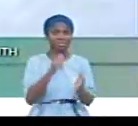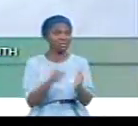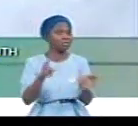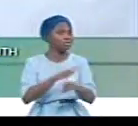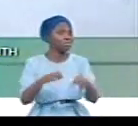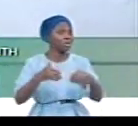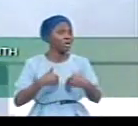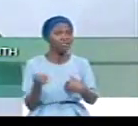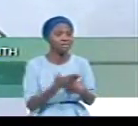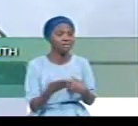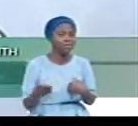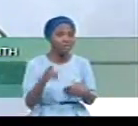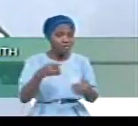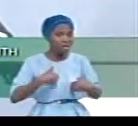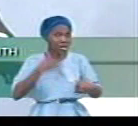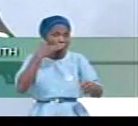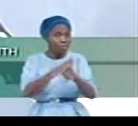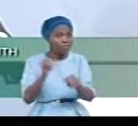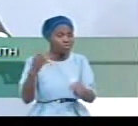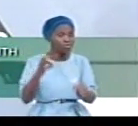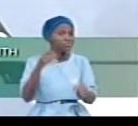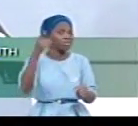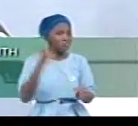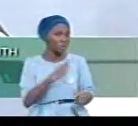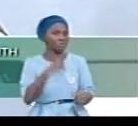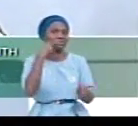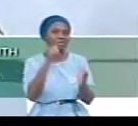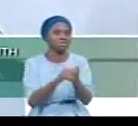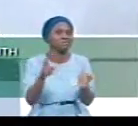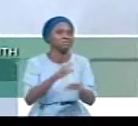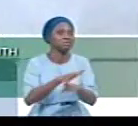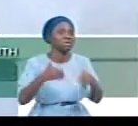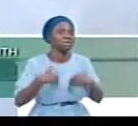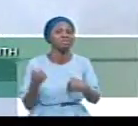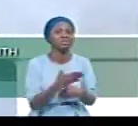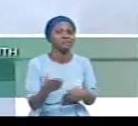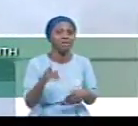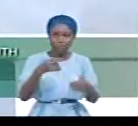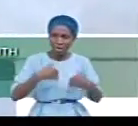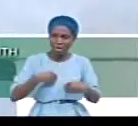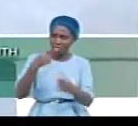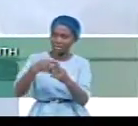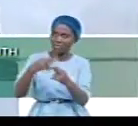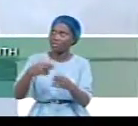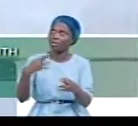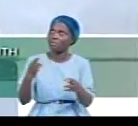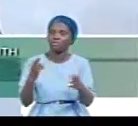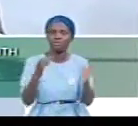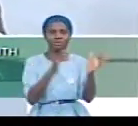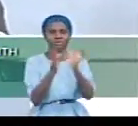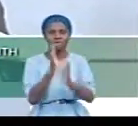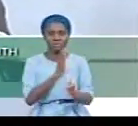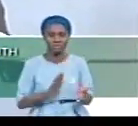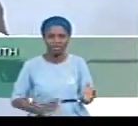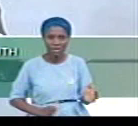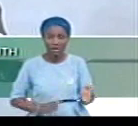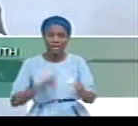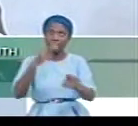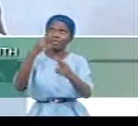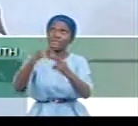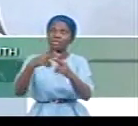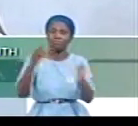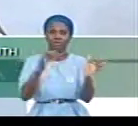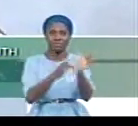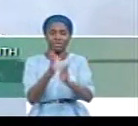the promises of God and you said you have nothing. You have the name of Jesus, and at the name of